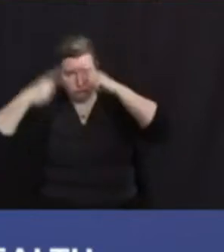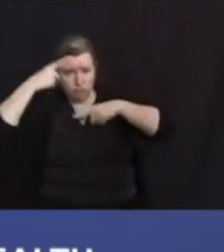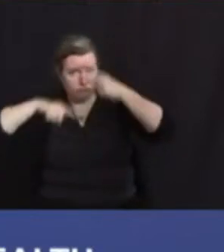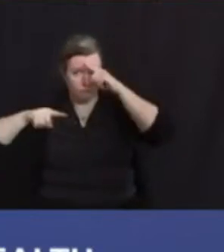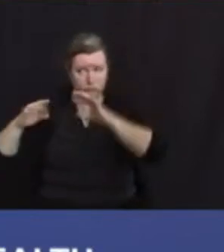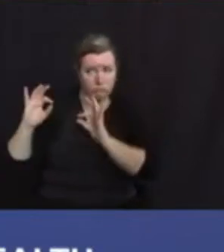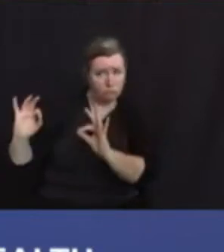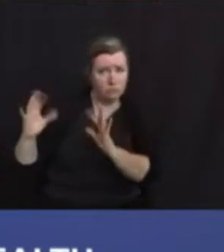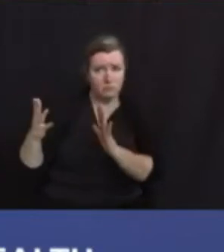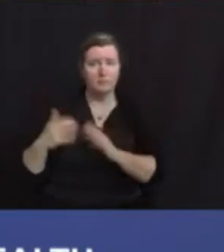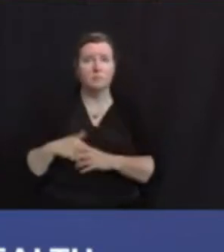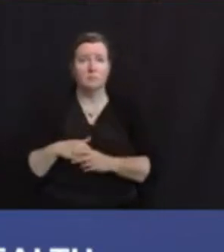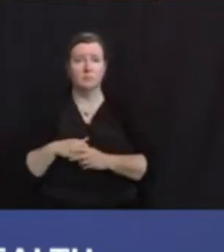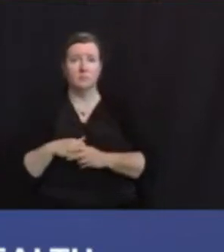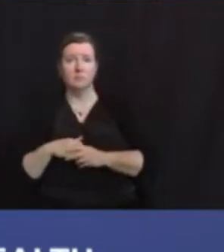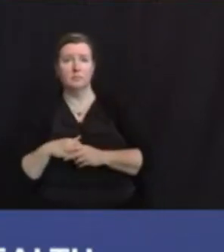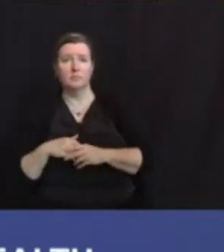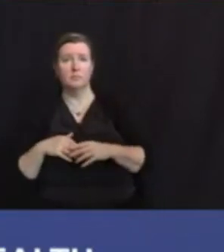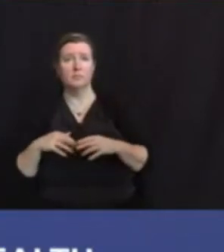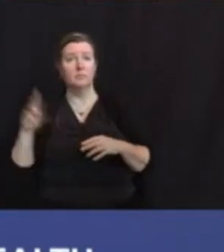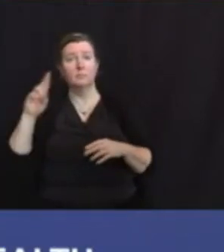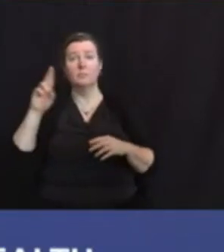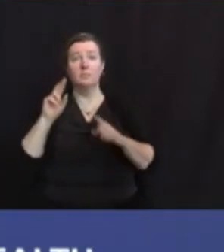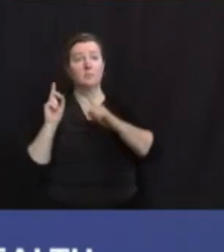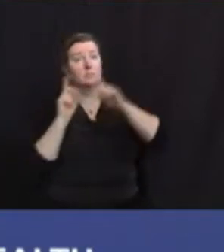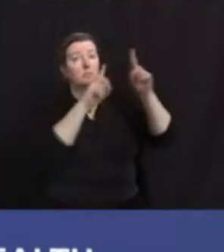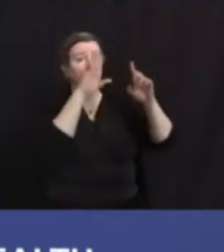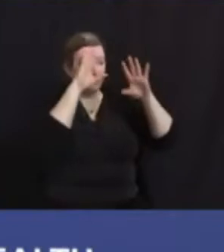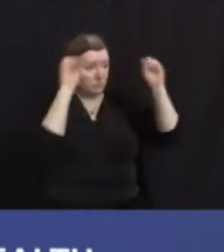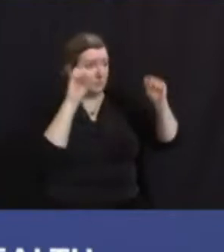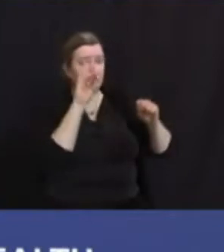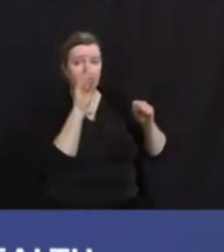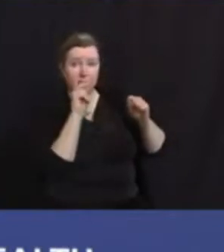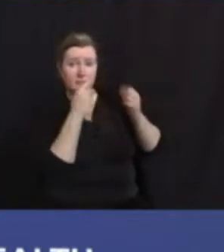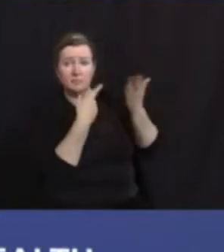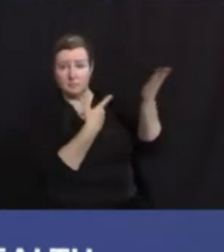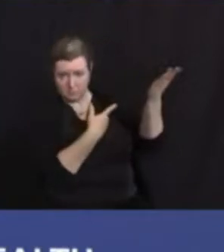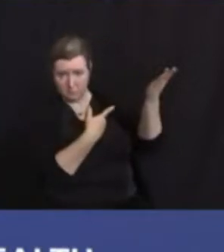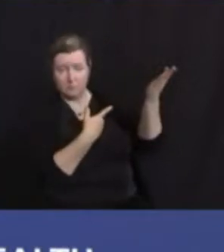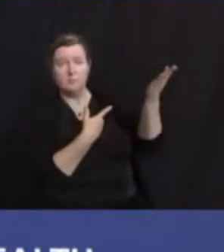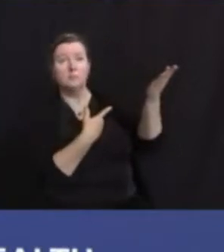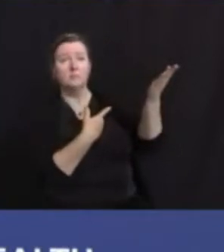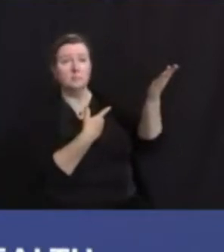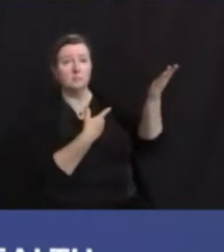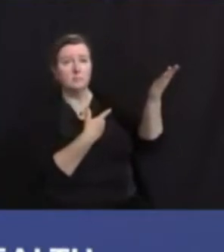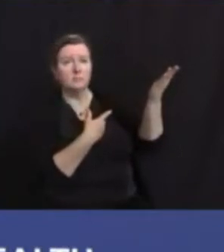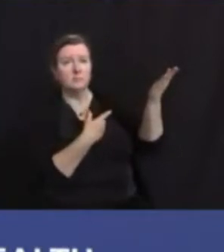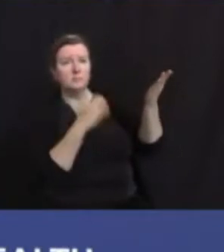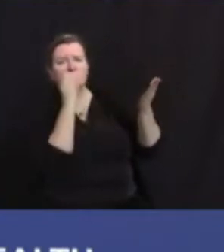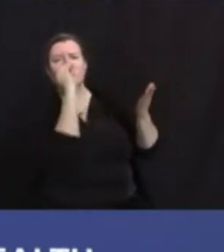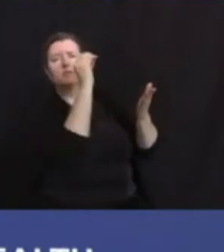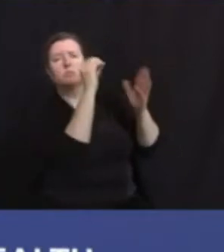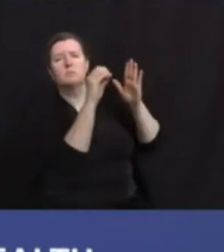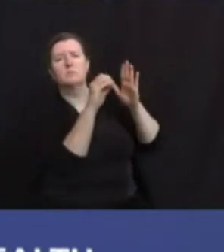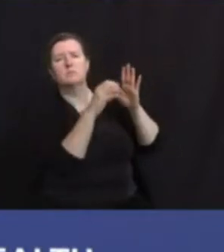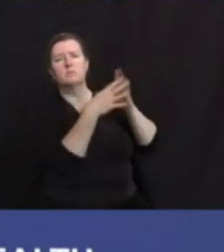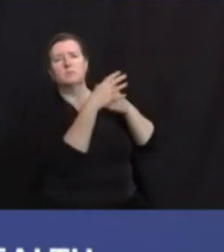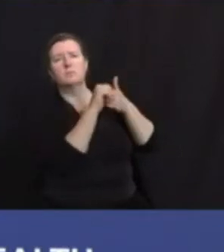to President Biden on Monday afternoon with $0 for state and local aid. Zero.